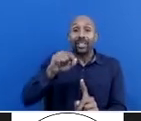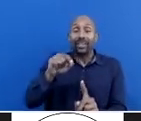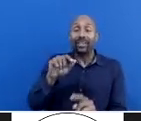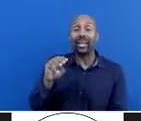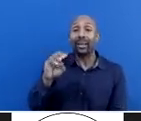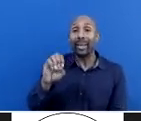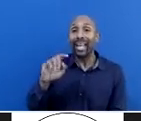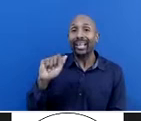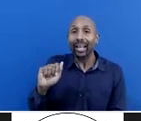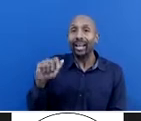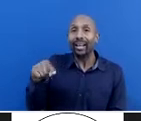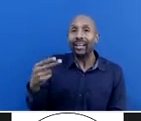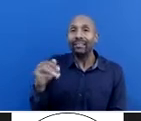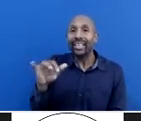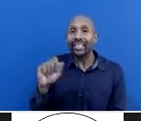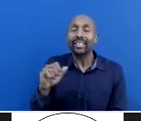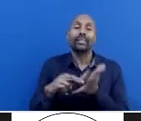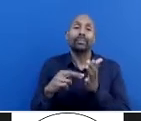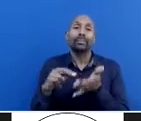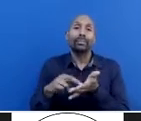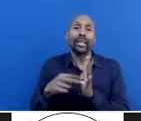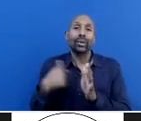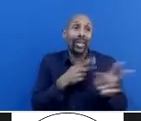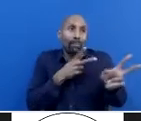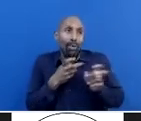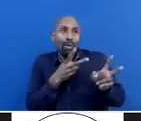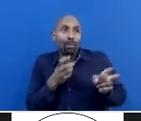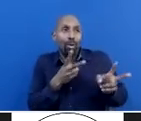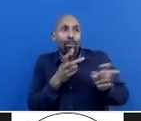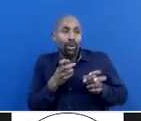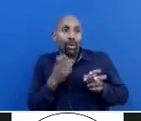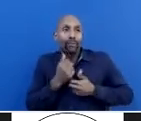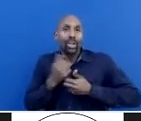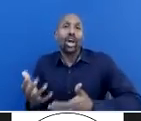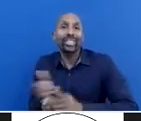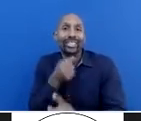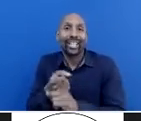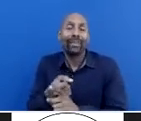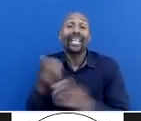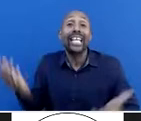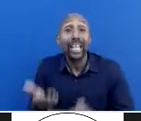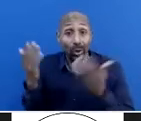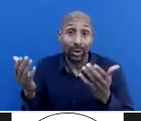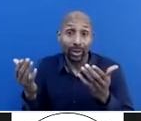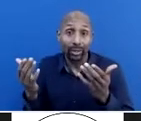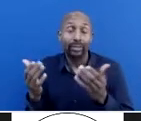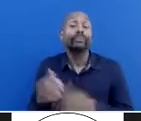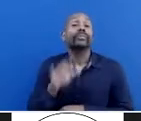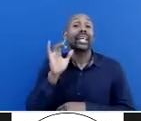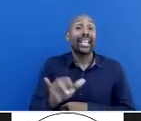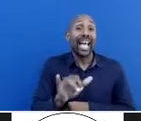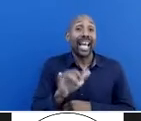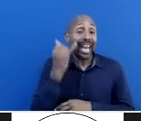pulling from the power of that unseen space to effectuate change here. And it runs through